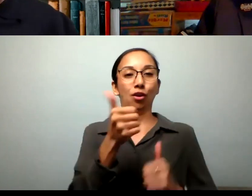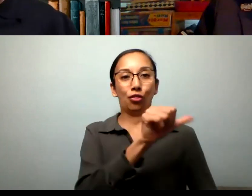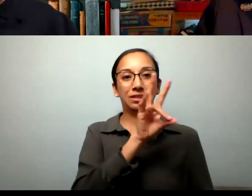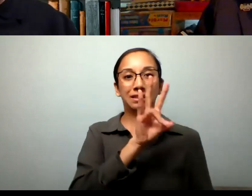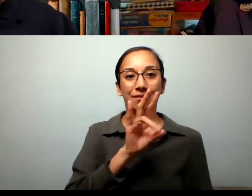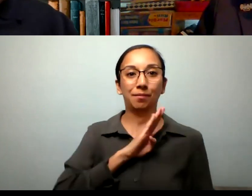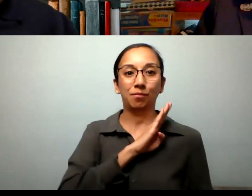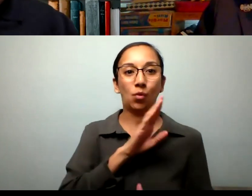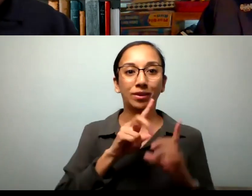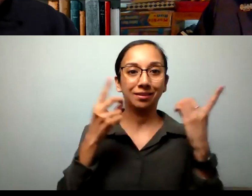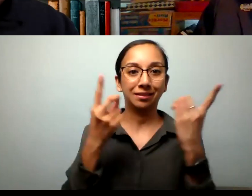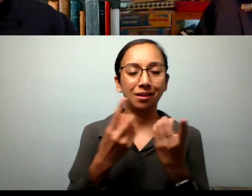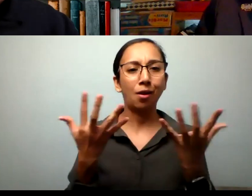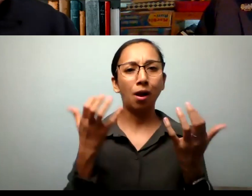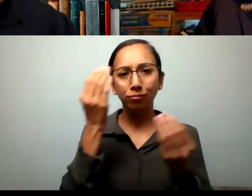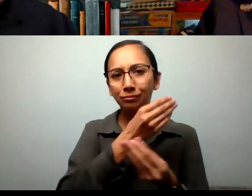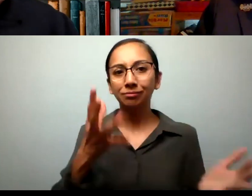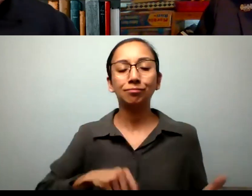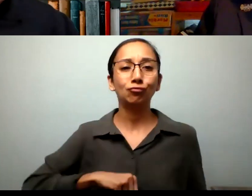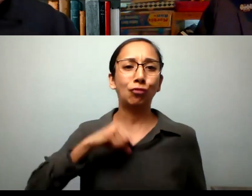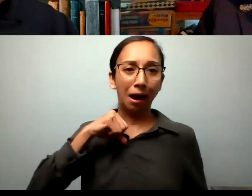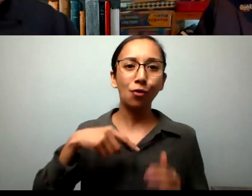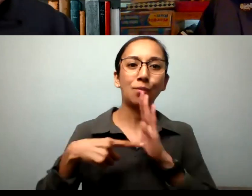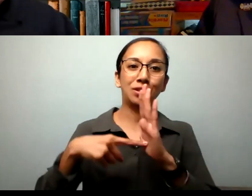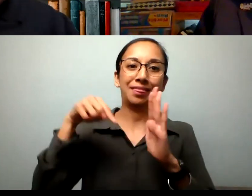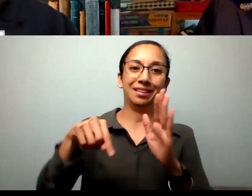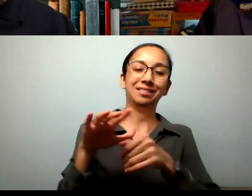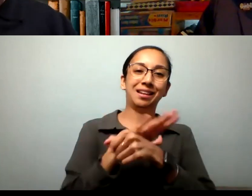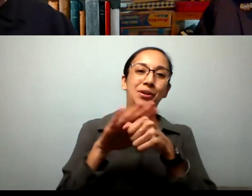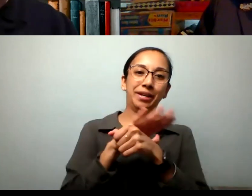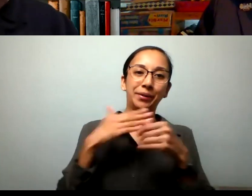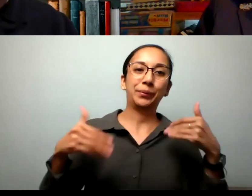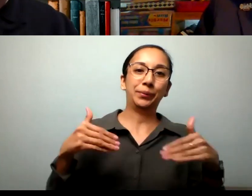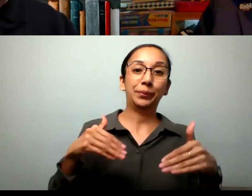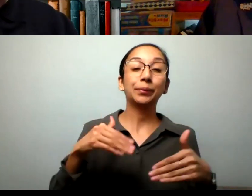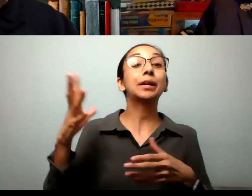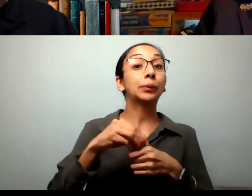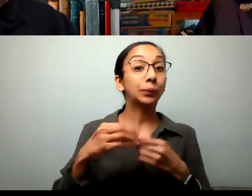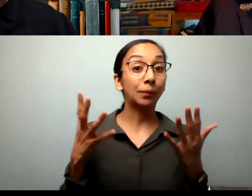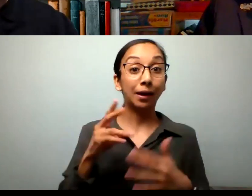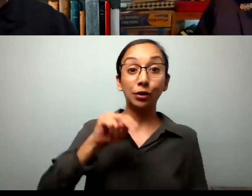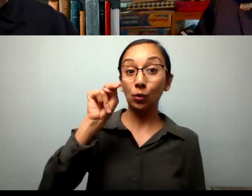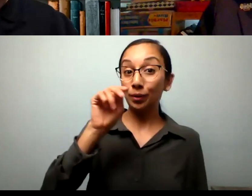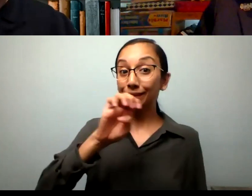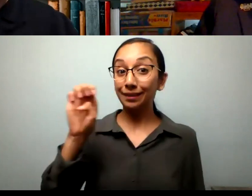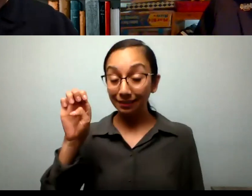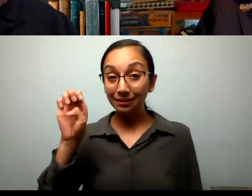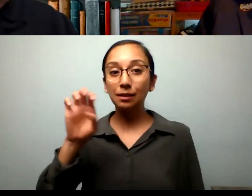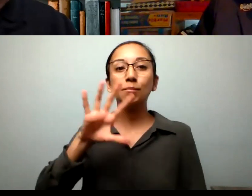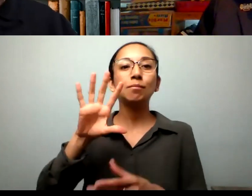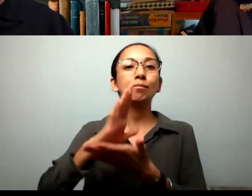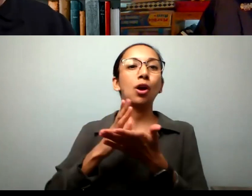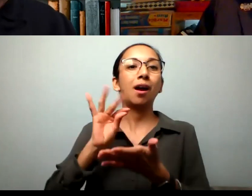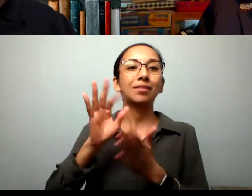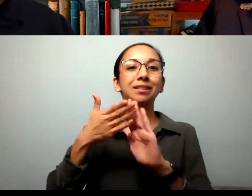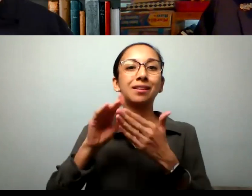I want you to know how proud I am to represent this area. It includes the northeast part of the city of Los